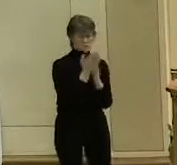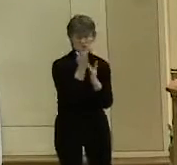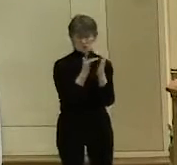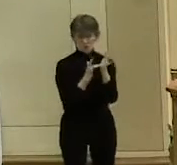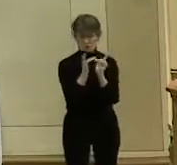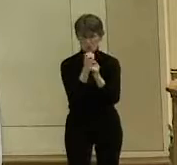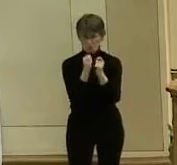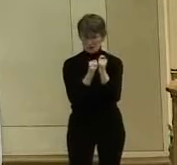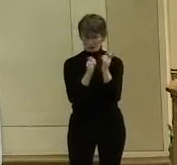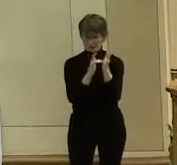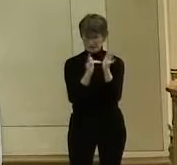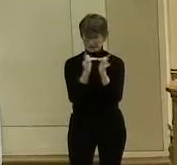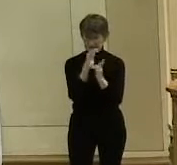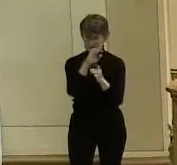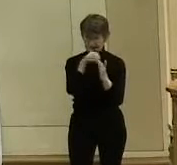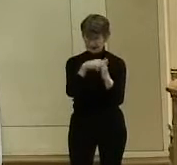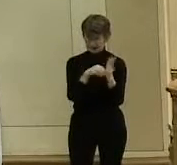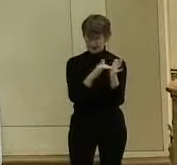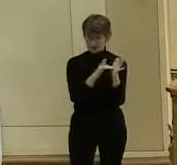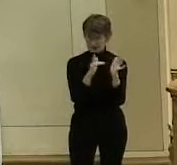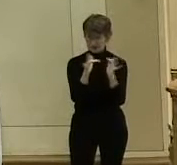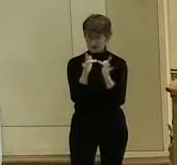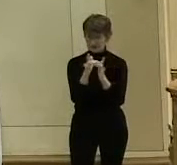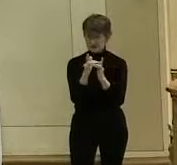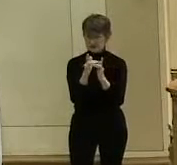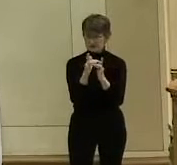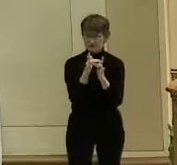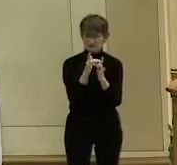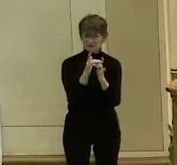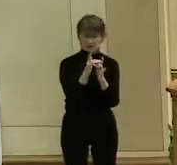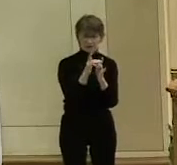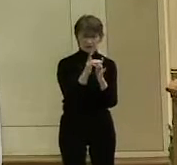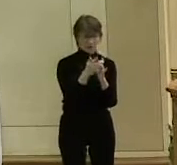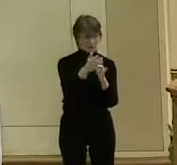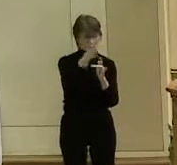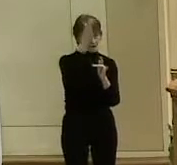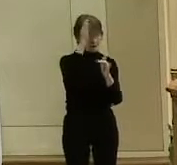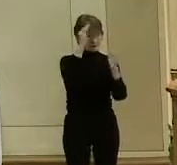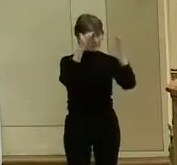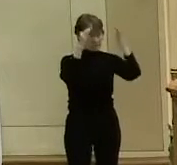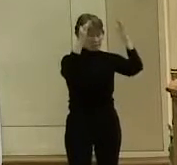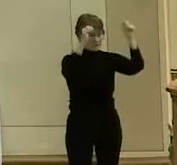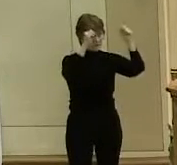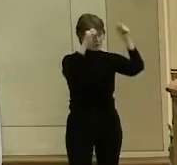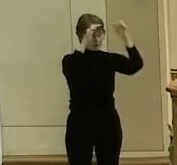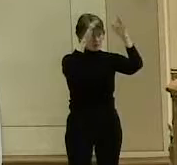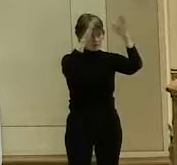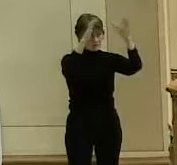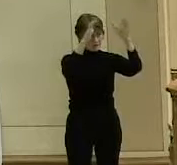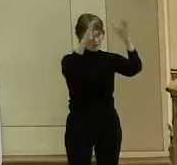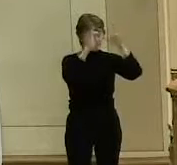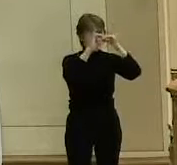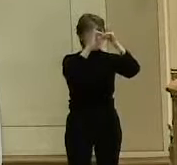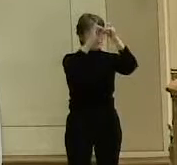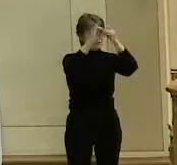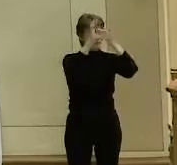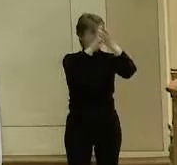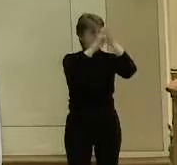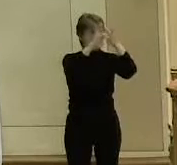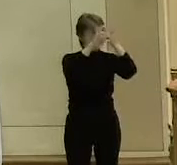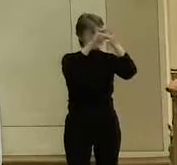Through him and with him and in him, O God, Almighty Father, in the unity of